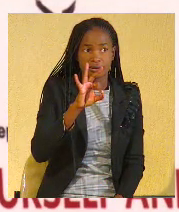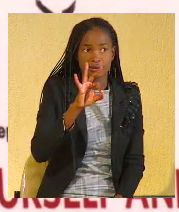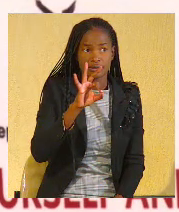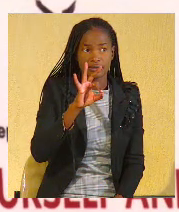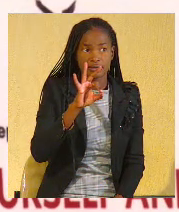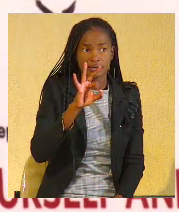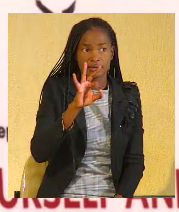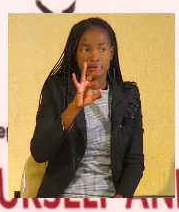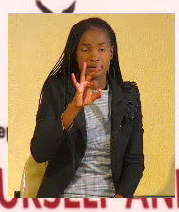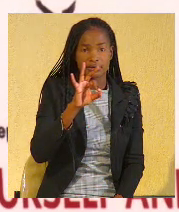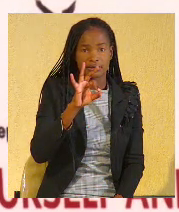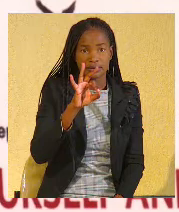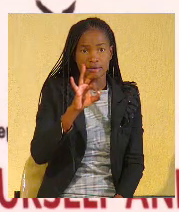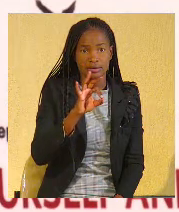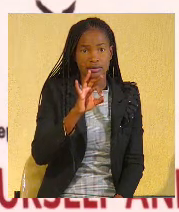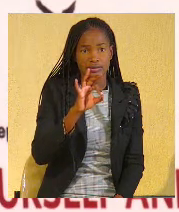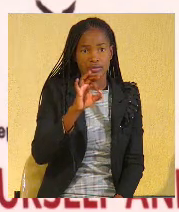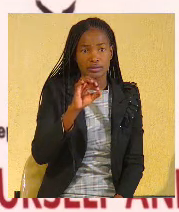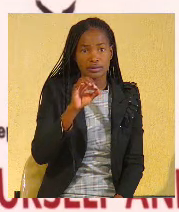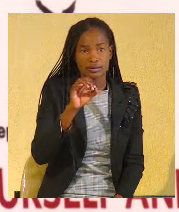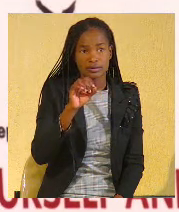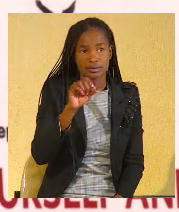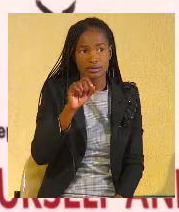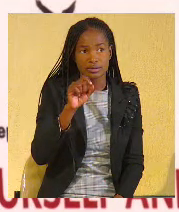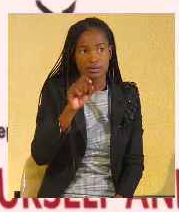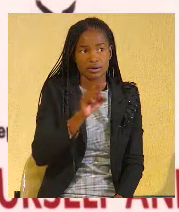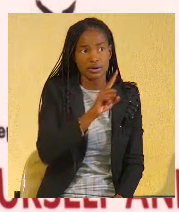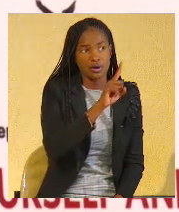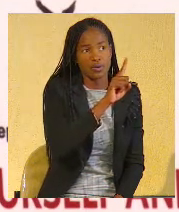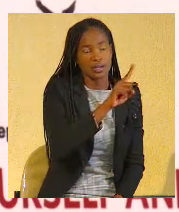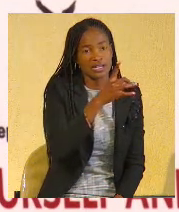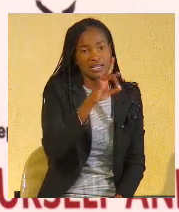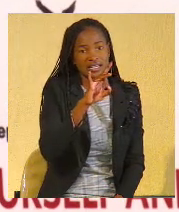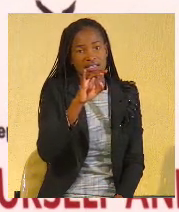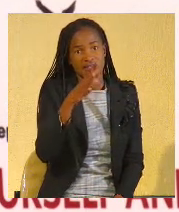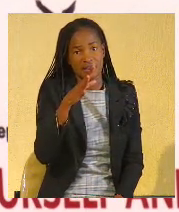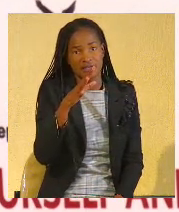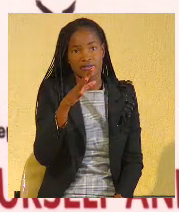while 185 are multiple or group applications.